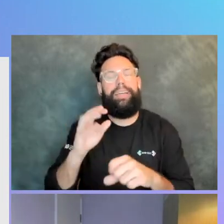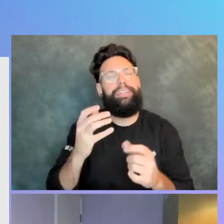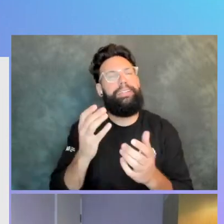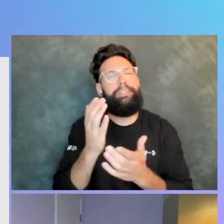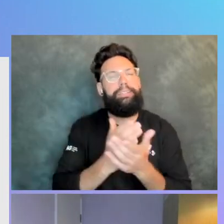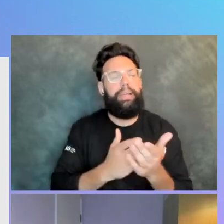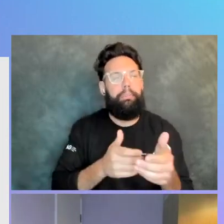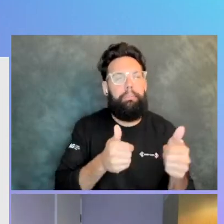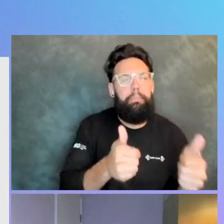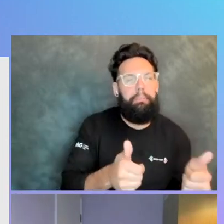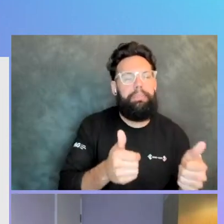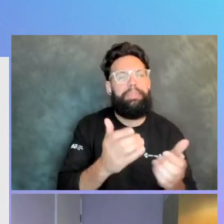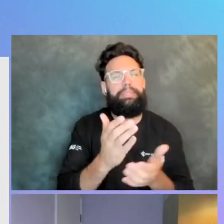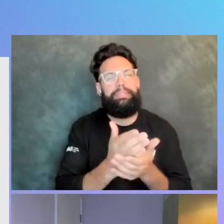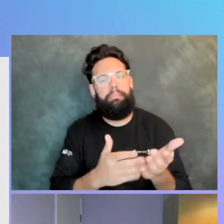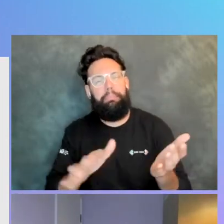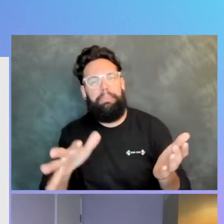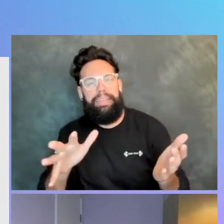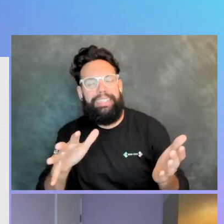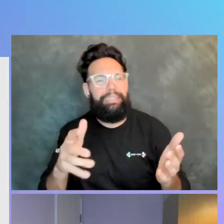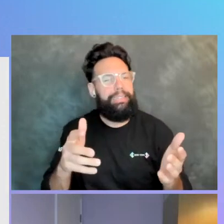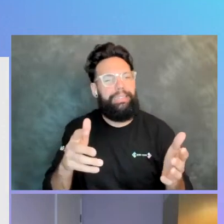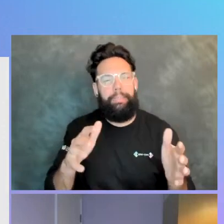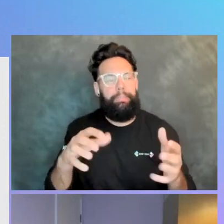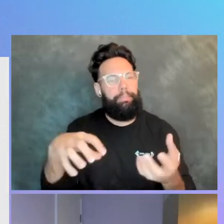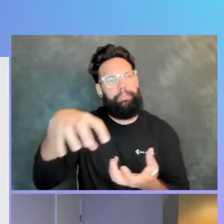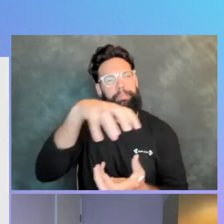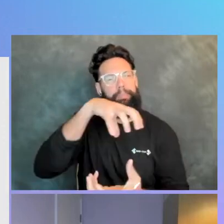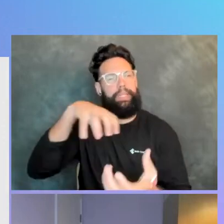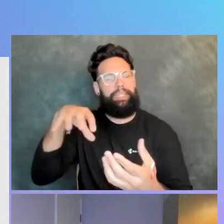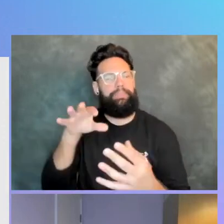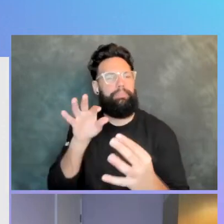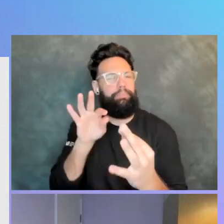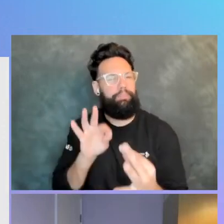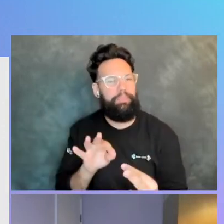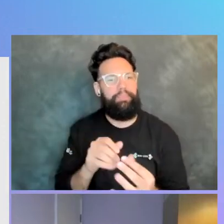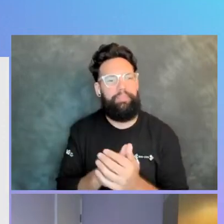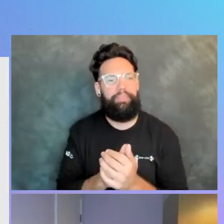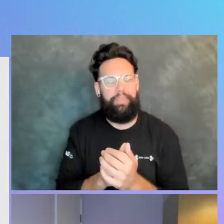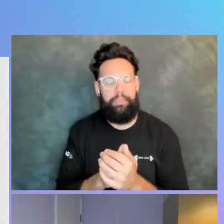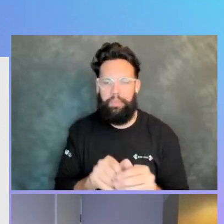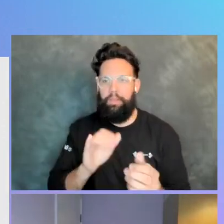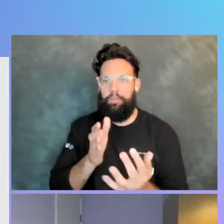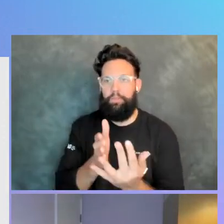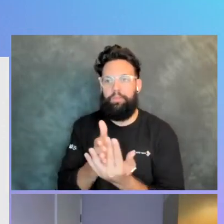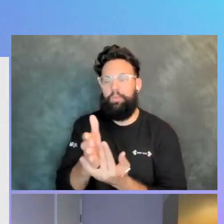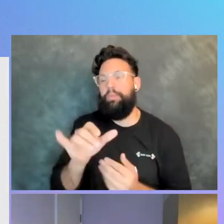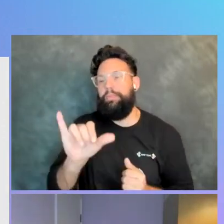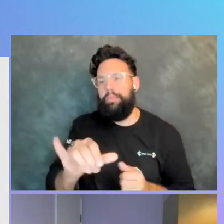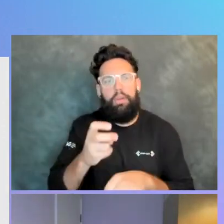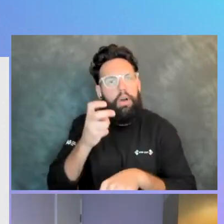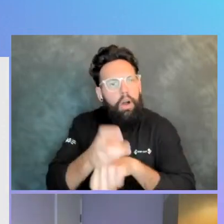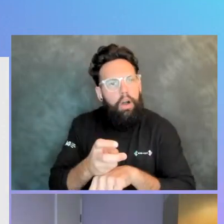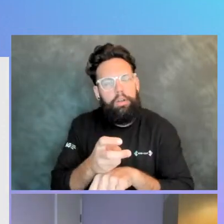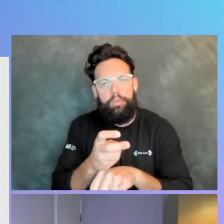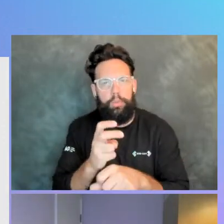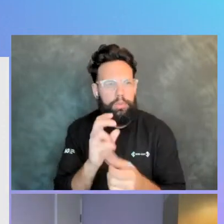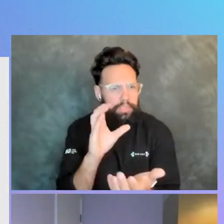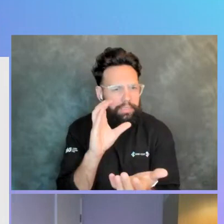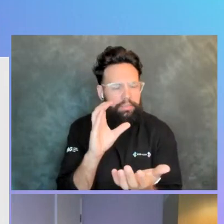much easier to do proposition or discovery type research sessions, or